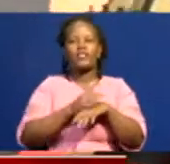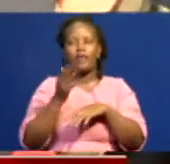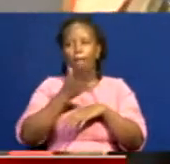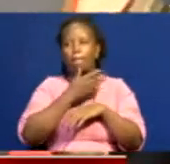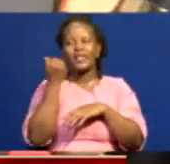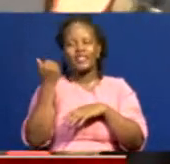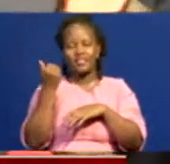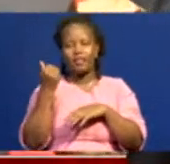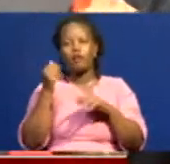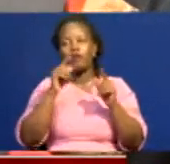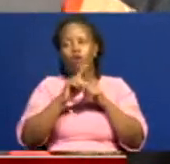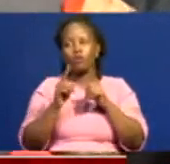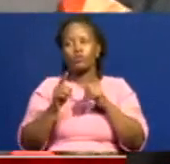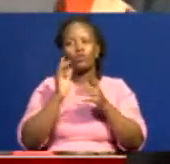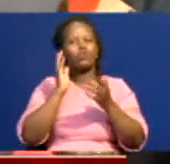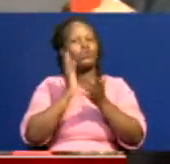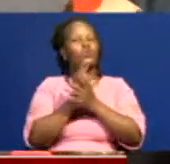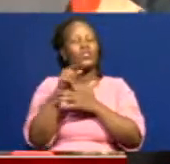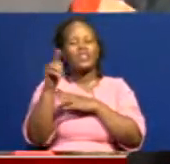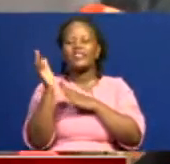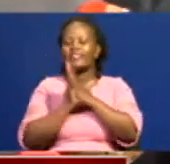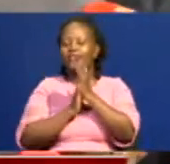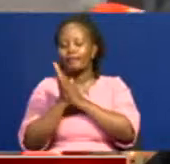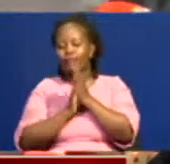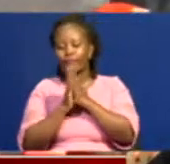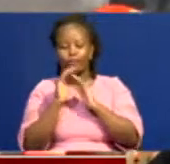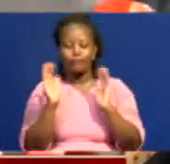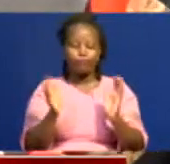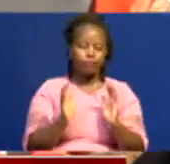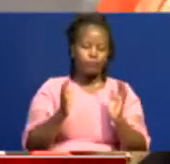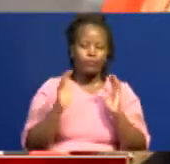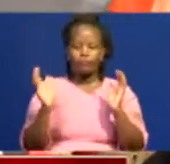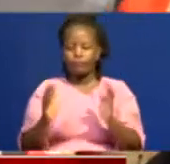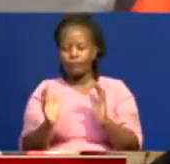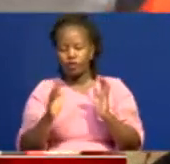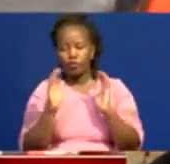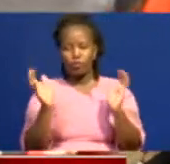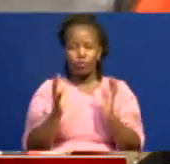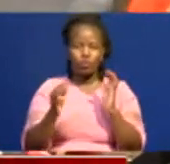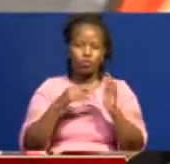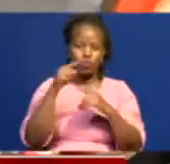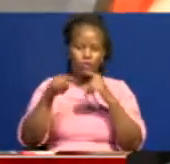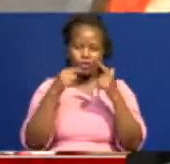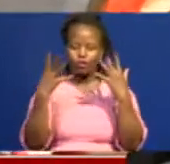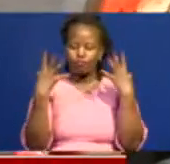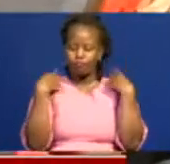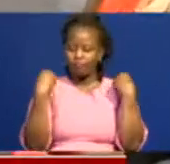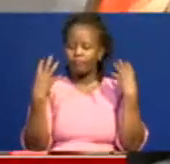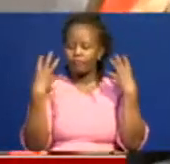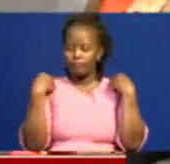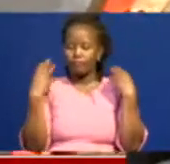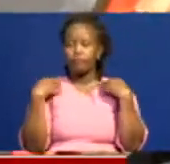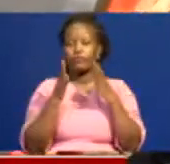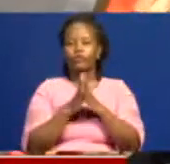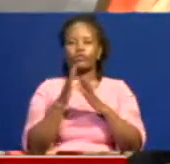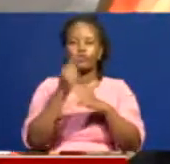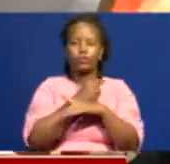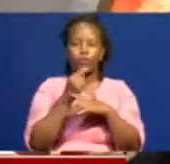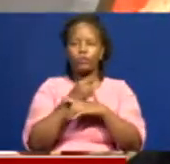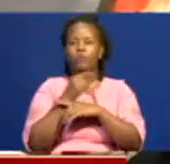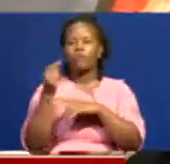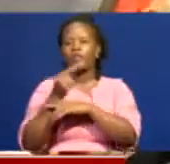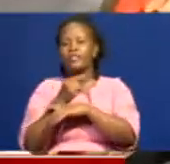And it's a motivation to our swimmers to keep working hard and training as much as possible so that they